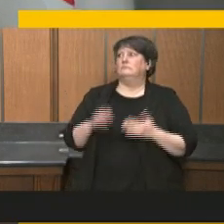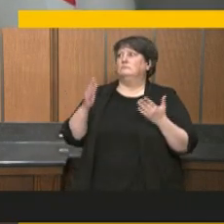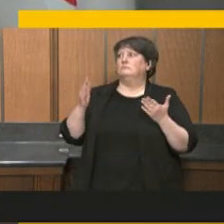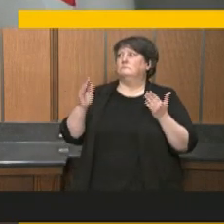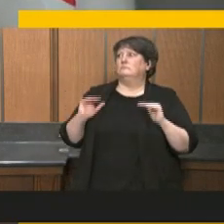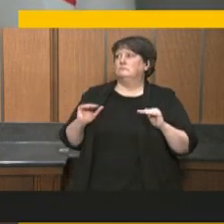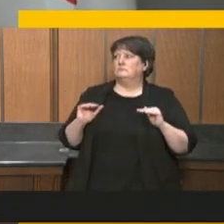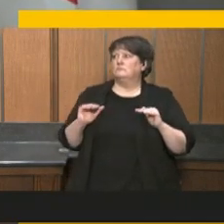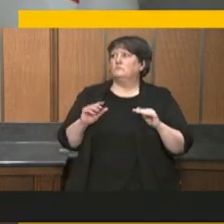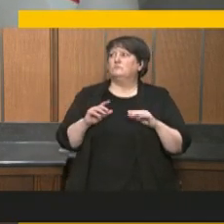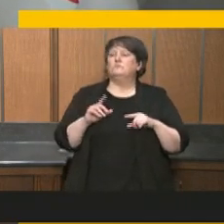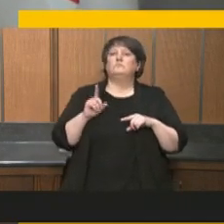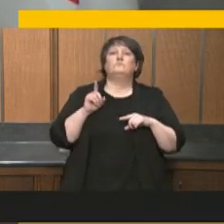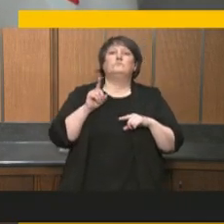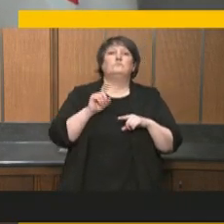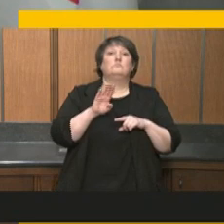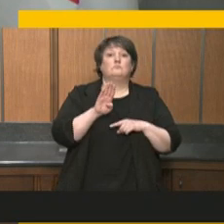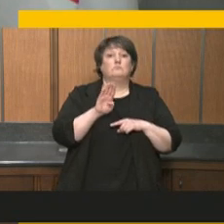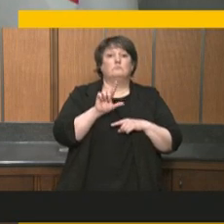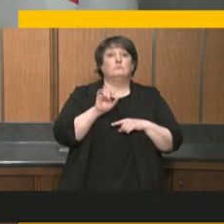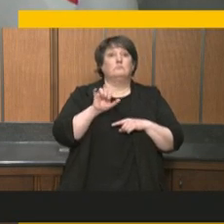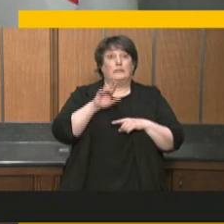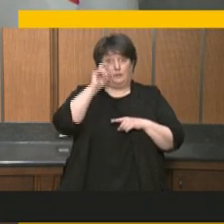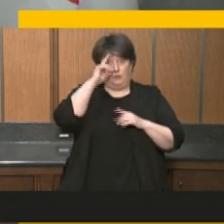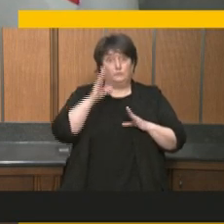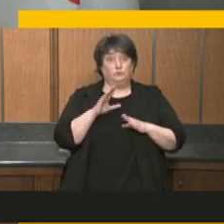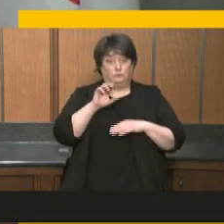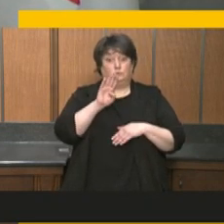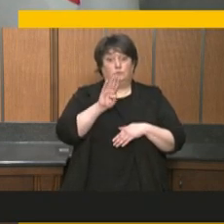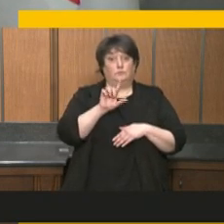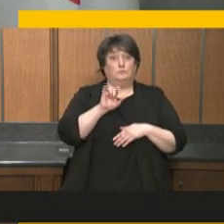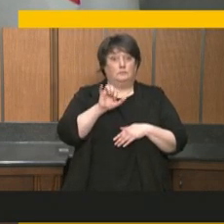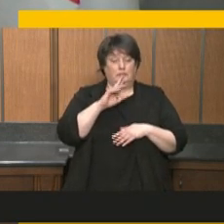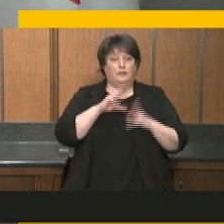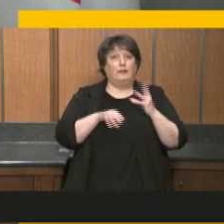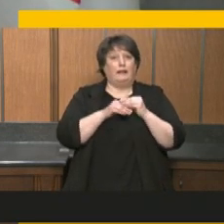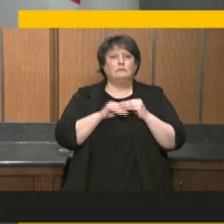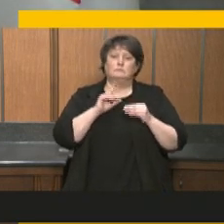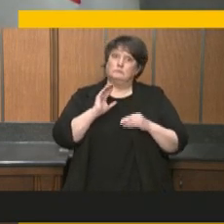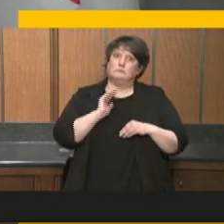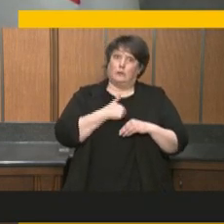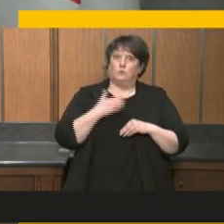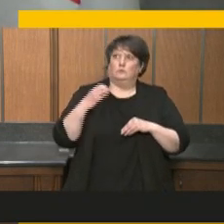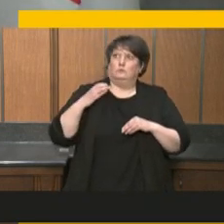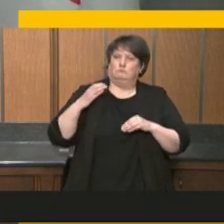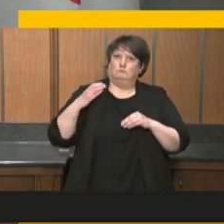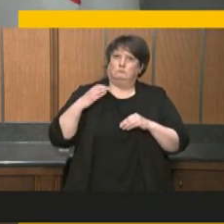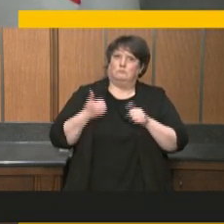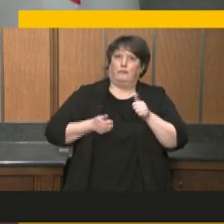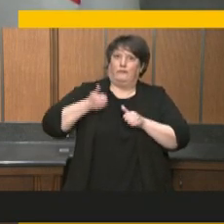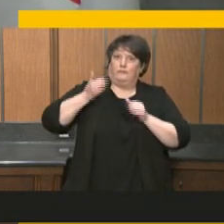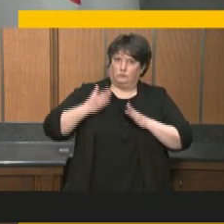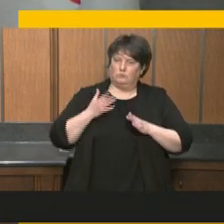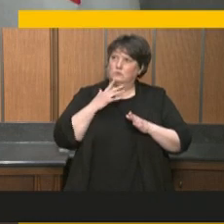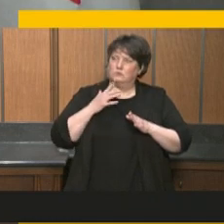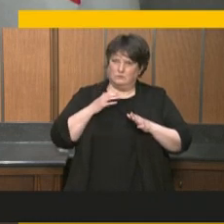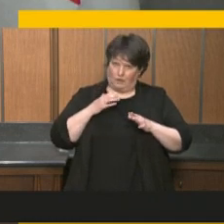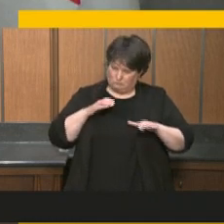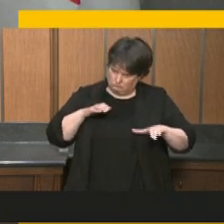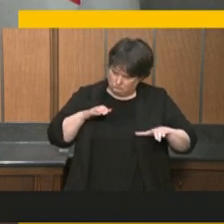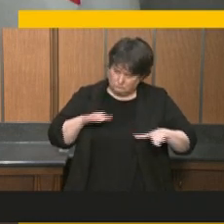If I may, and I don't have a great deal to add, except I will assure you our officials are moving very rapidly to action the decision that was made